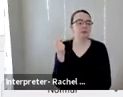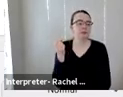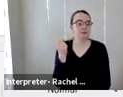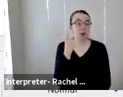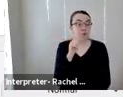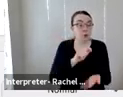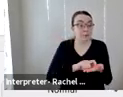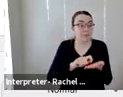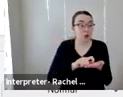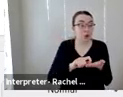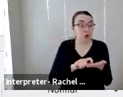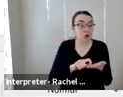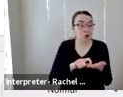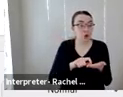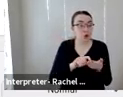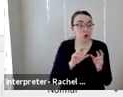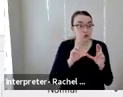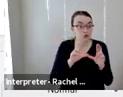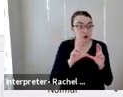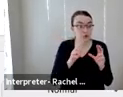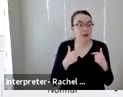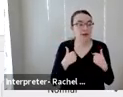marker renderings,